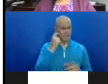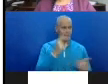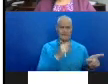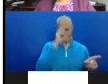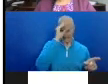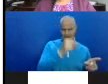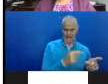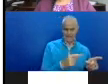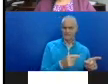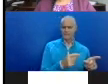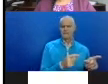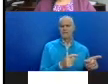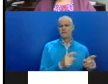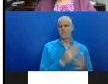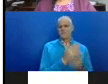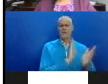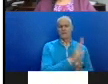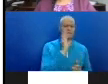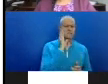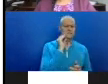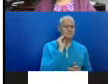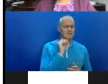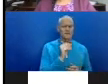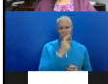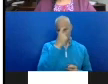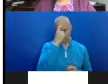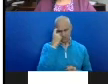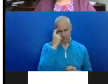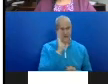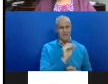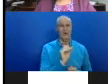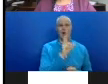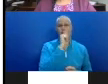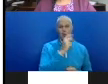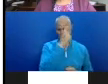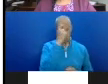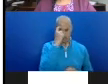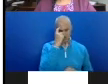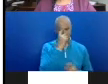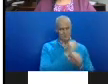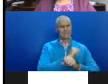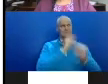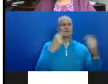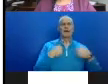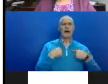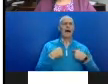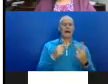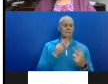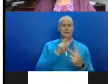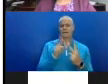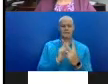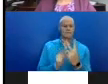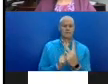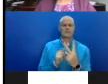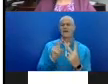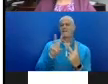often they come in, part of their experience of trauma leaves them, their own trauma leaves them with this idea that they're either only a victim or only a